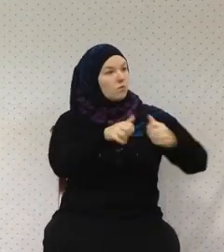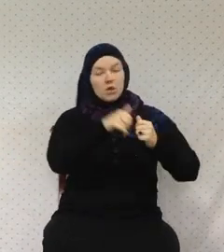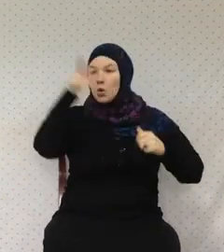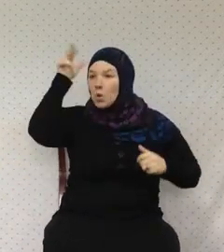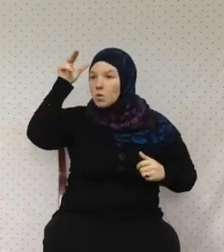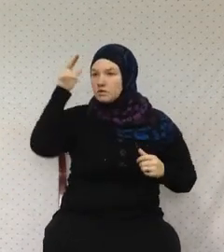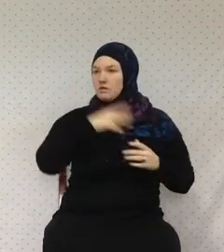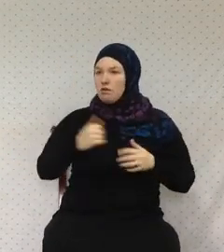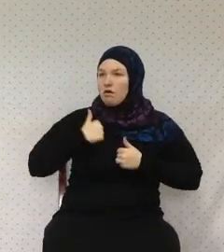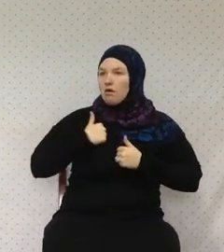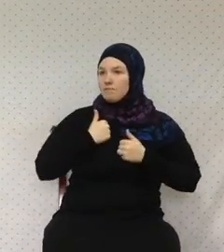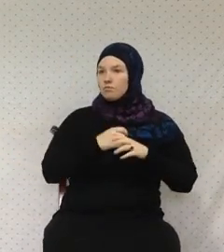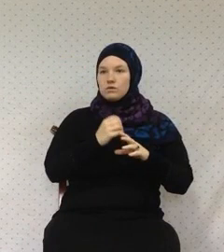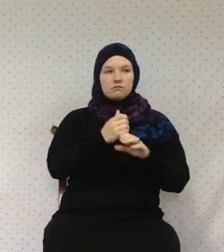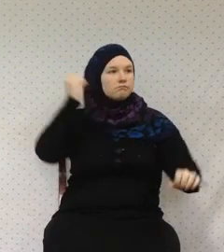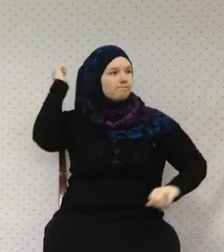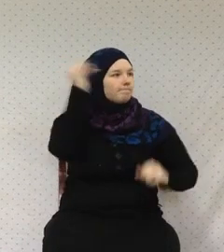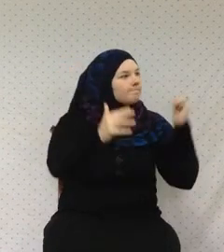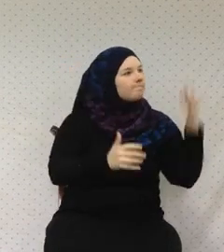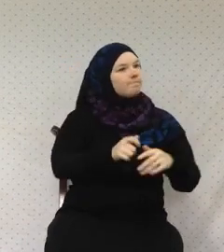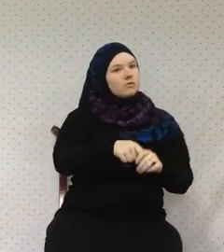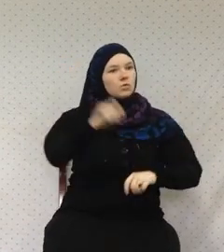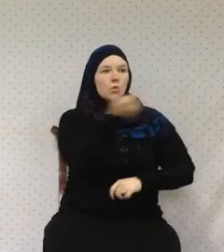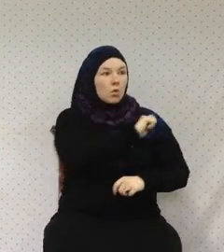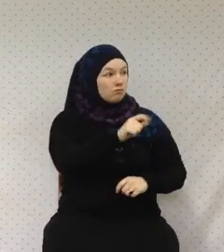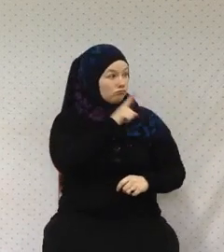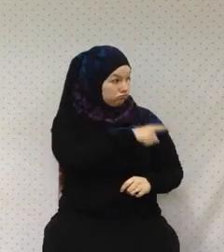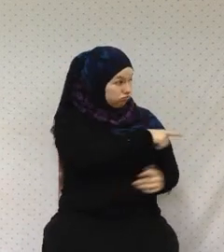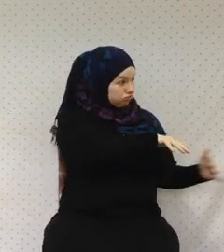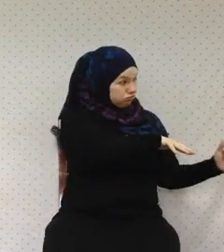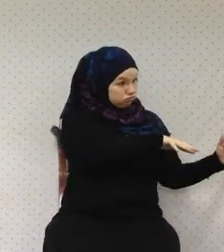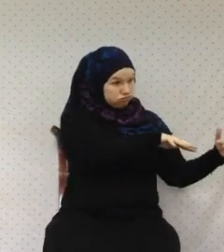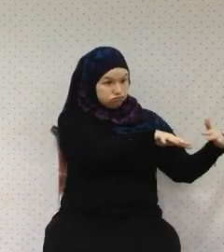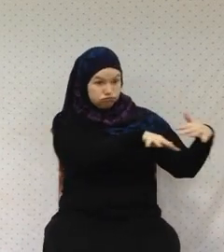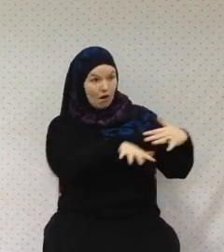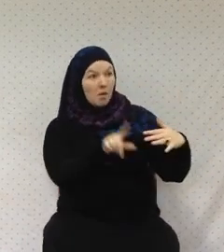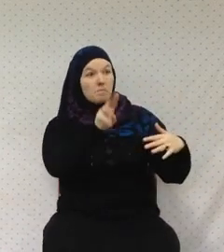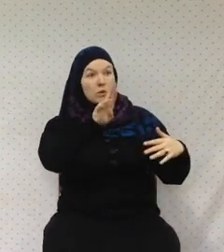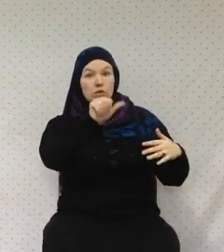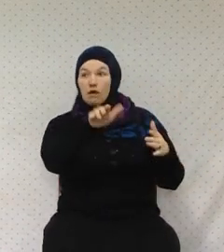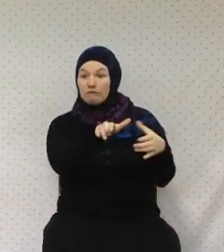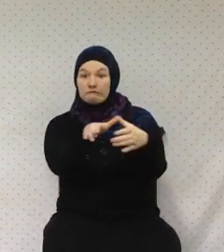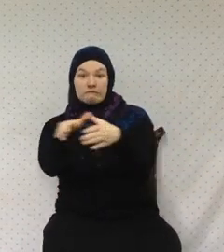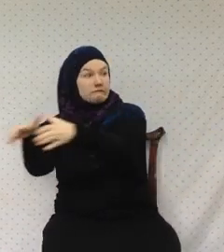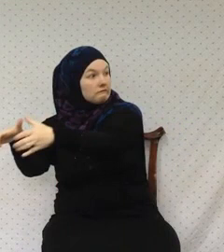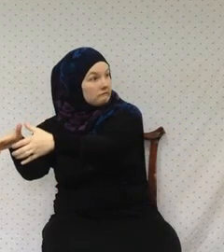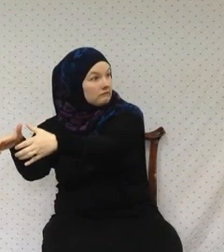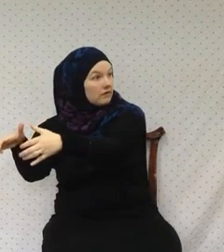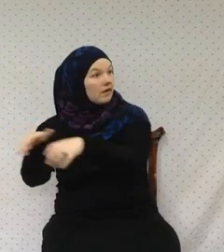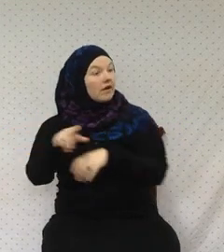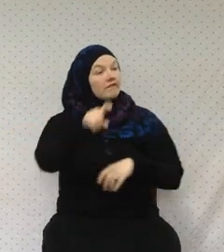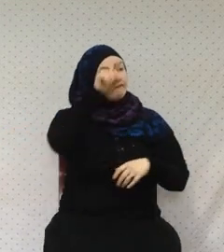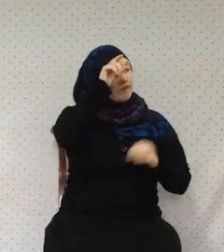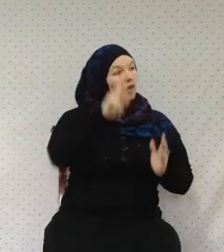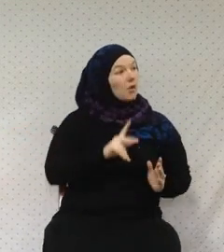the horsemen, the spears, the swords, they are really running to catch with them. Pharaoh's people